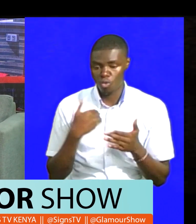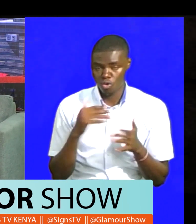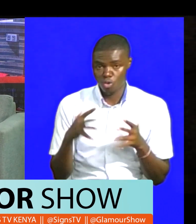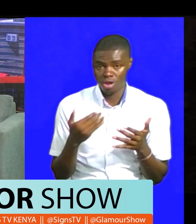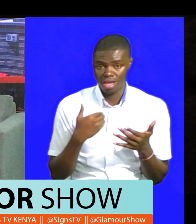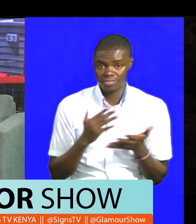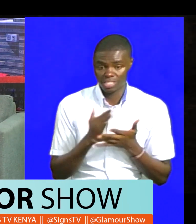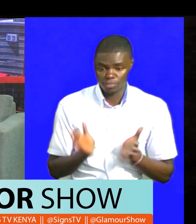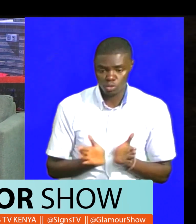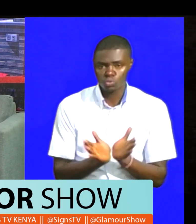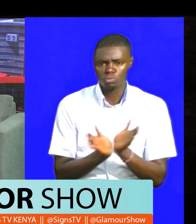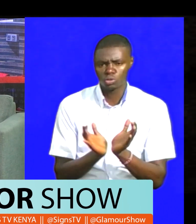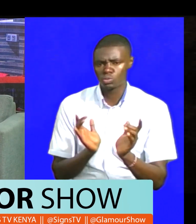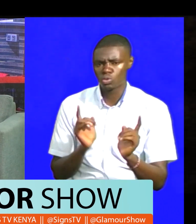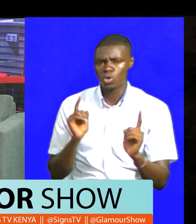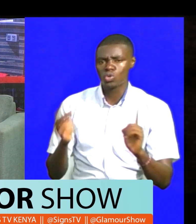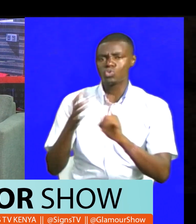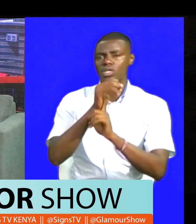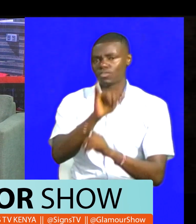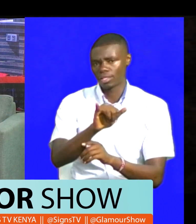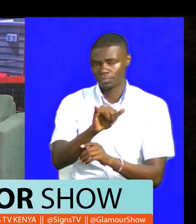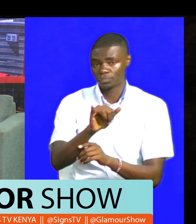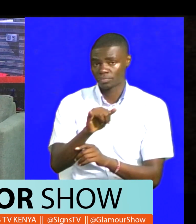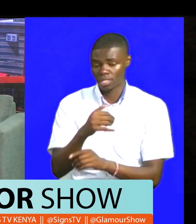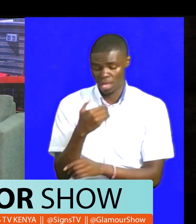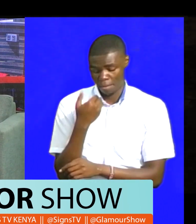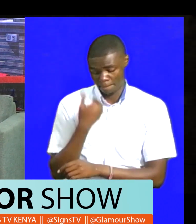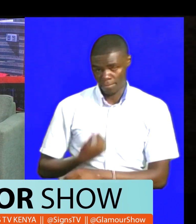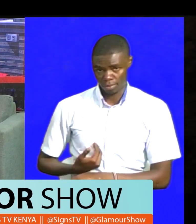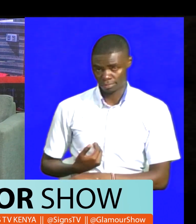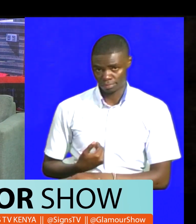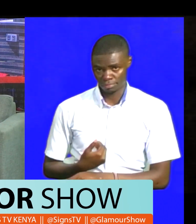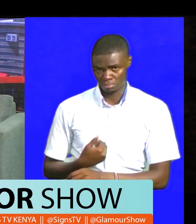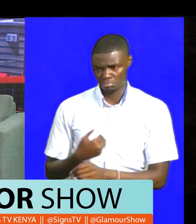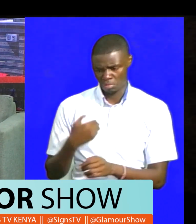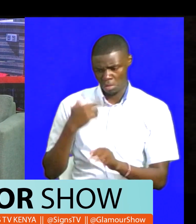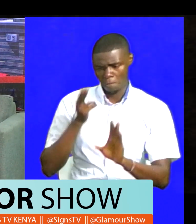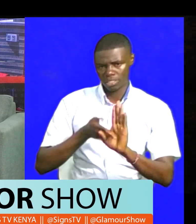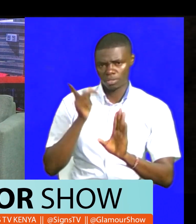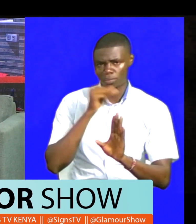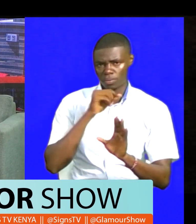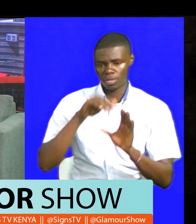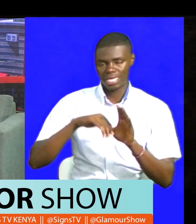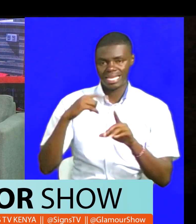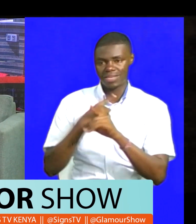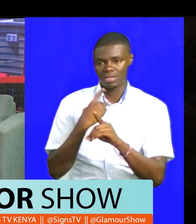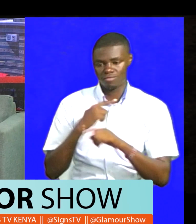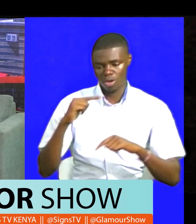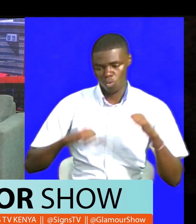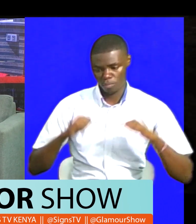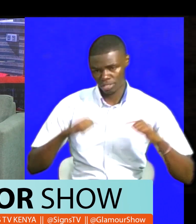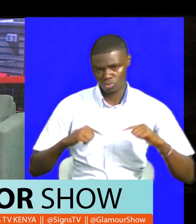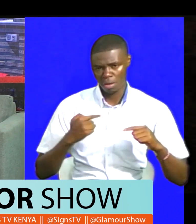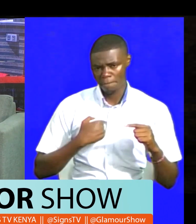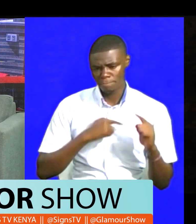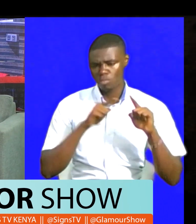is pushing you onto that? And as for me, as I participate in all this competition, I usually